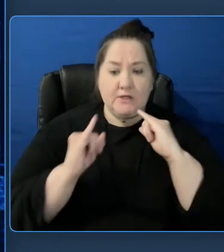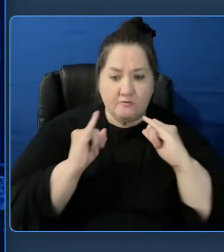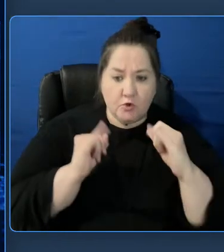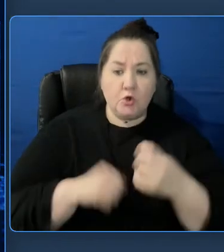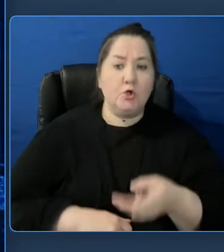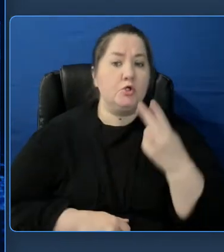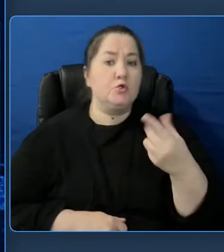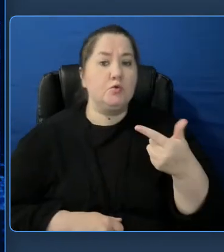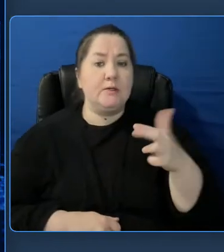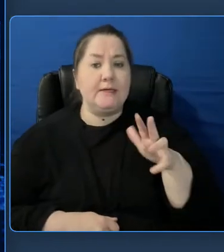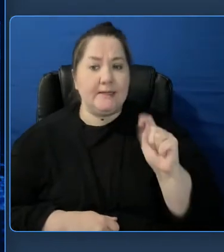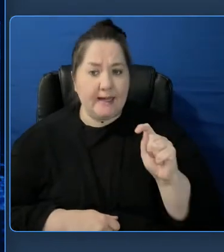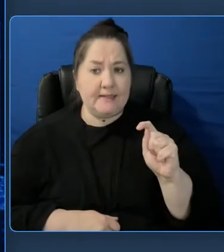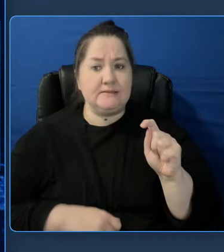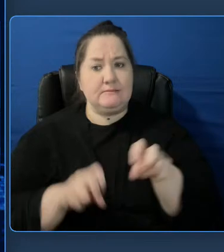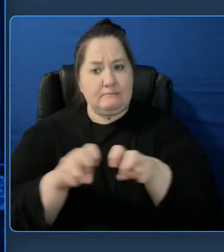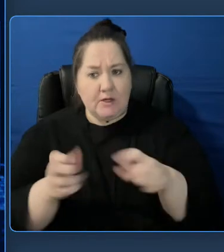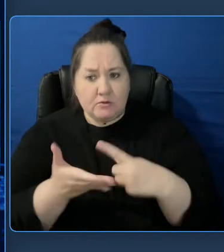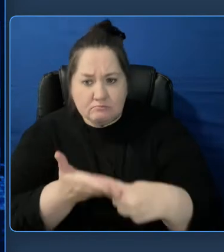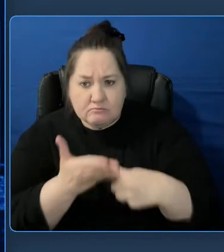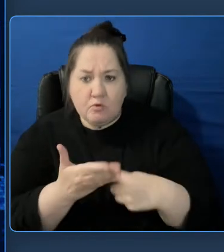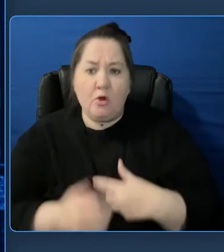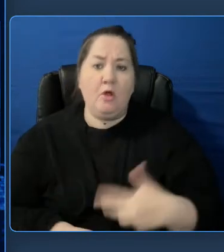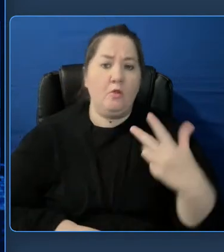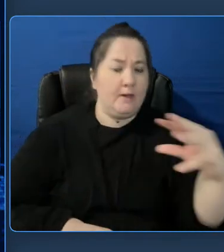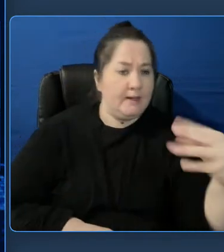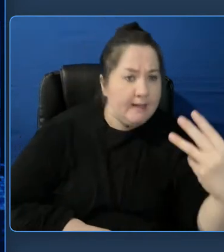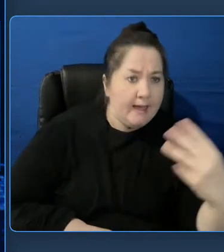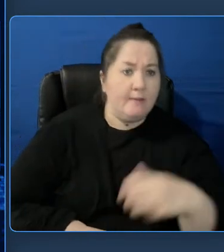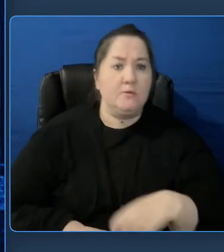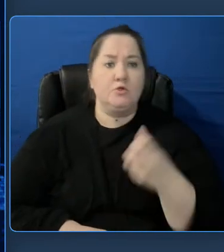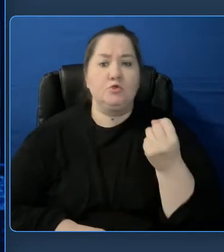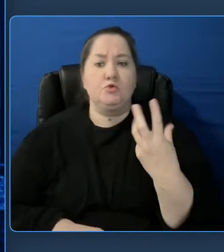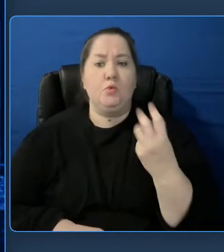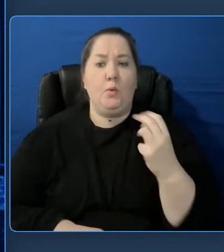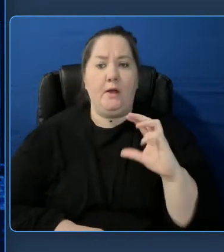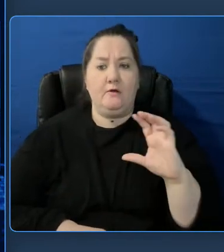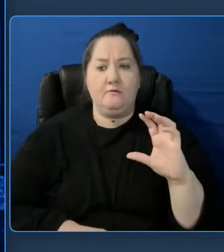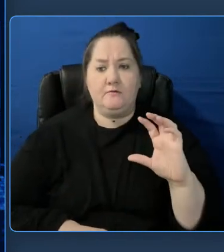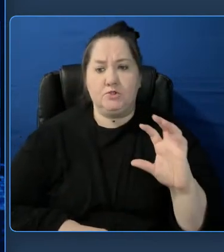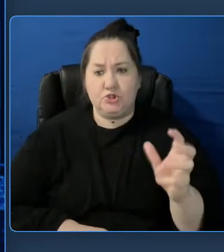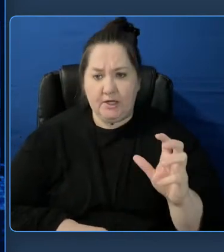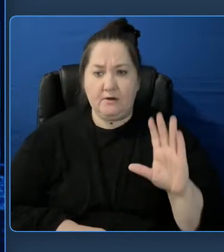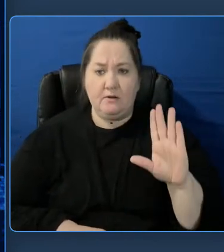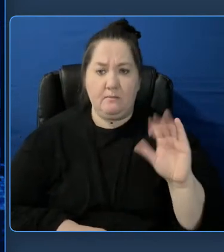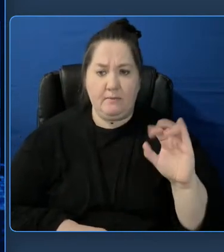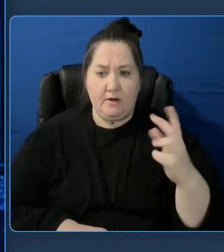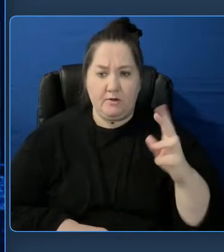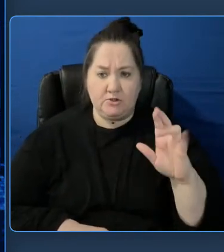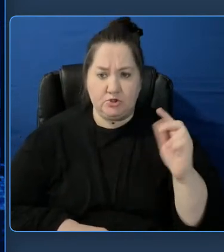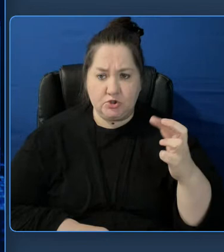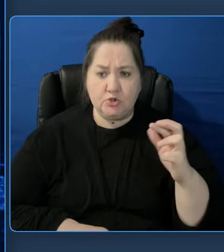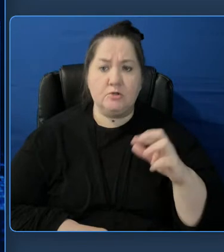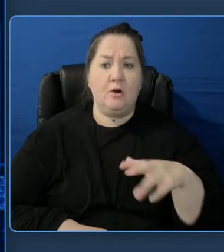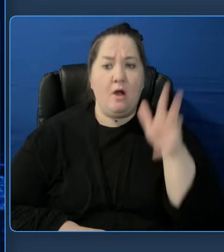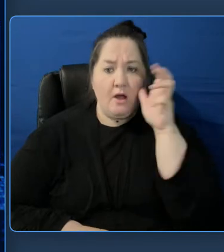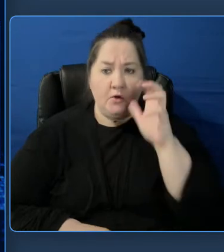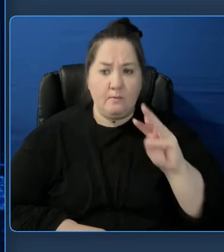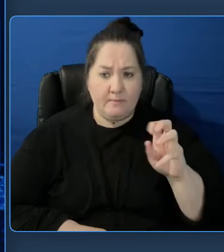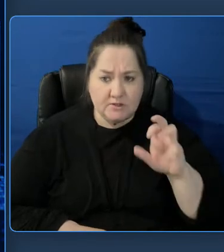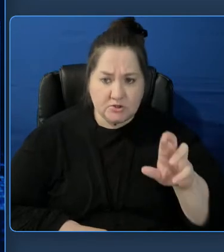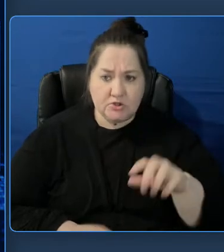and 2-guest panel discussion. We have 3 cams, 12-channel Behringer audio mixer, Sennheiser wireless mics, and an